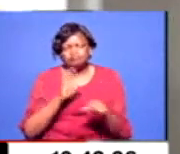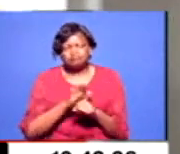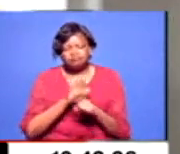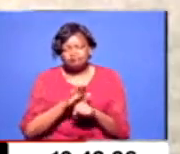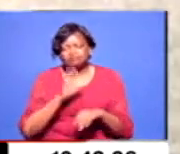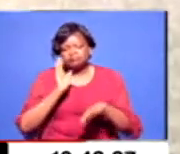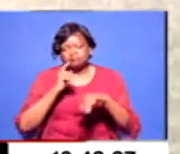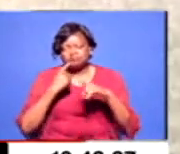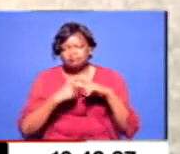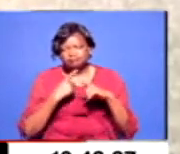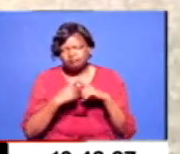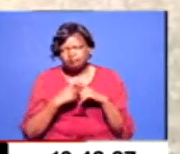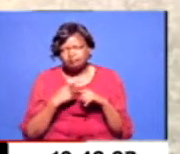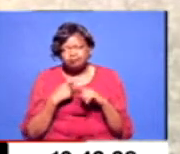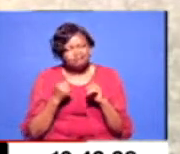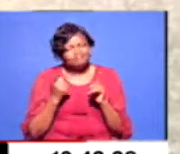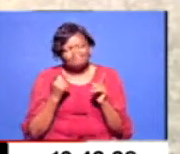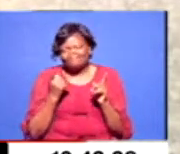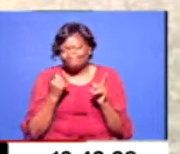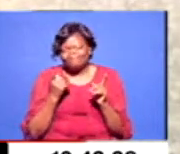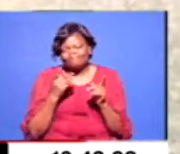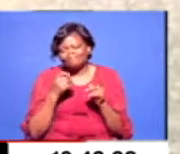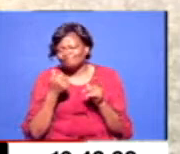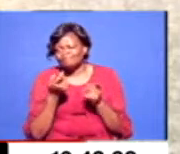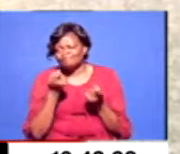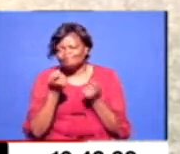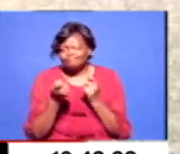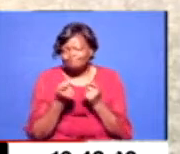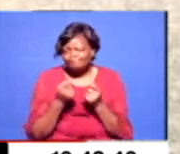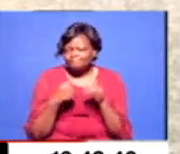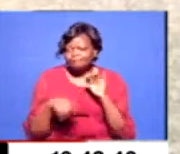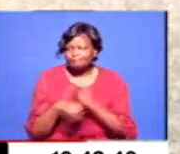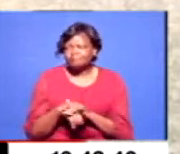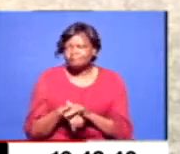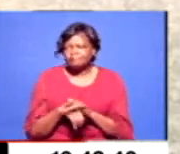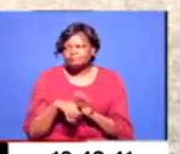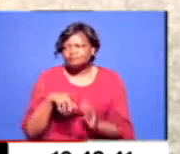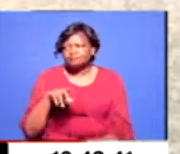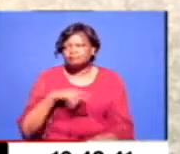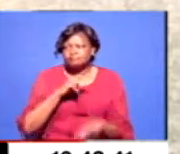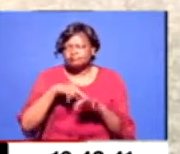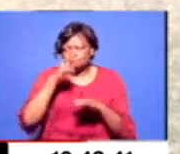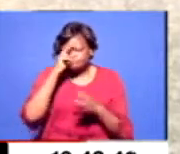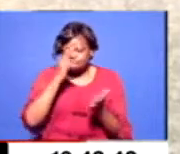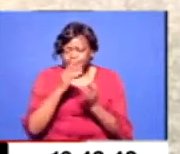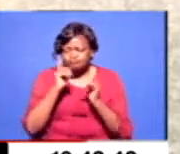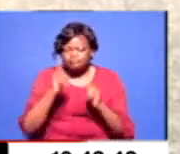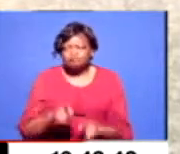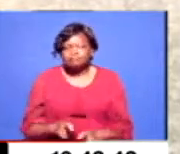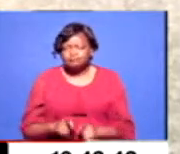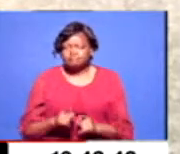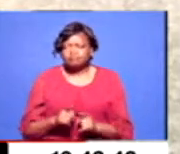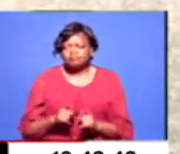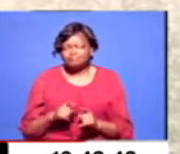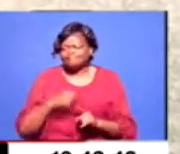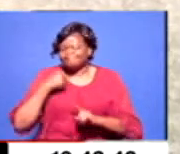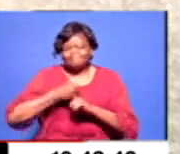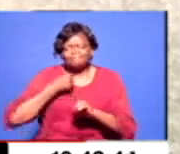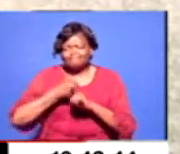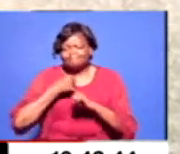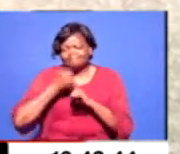still we don't trust. Mm-hmm. National Police Service should be on the forefront, because they know very well